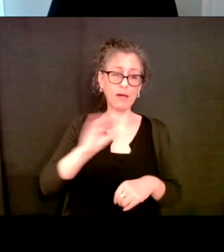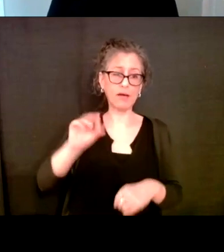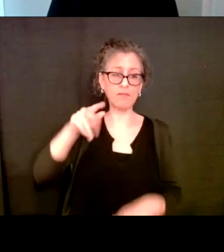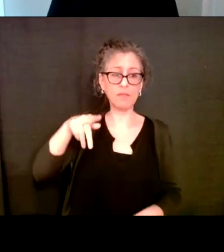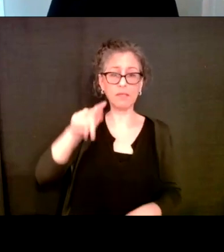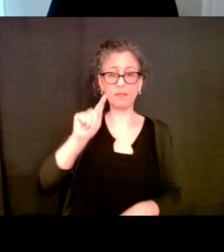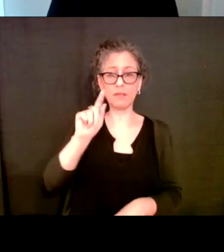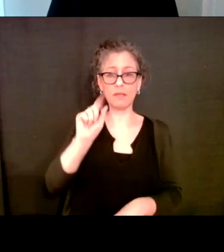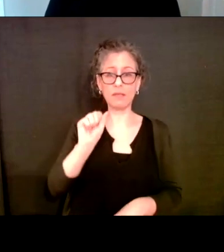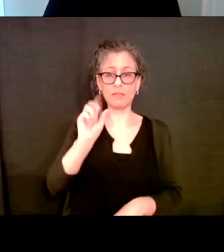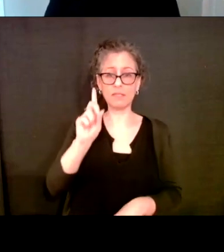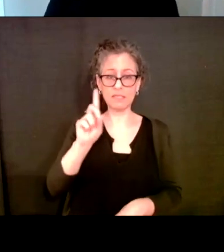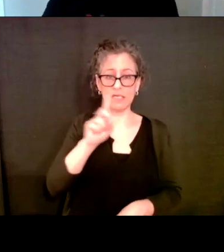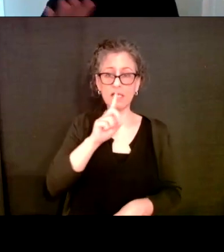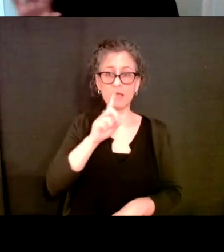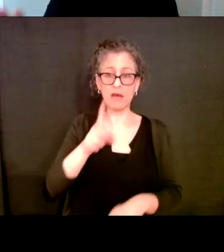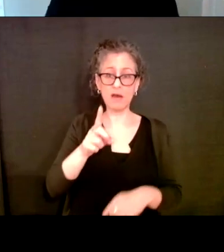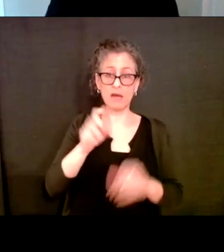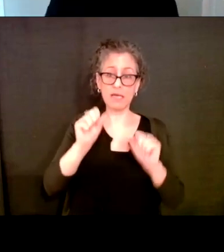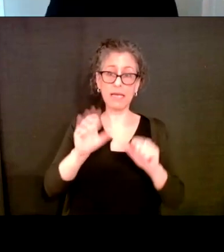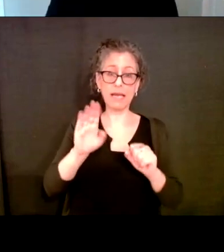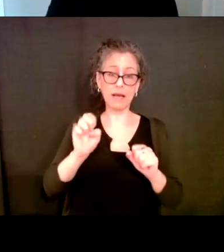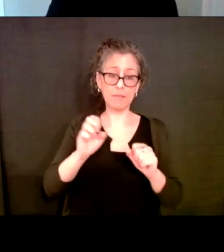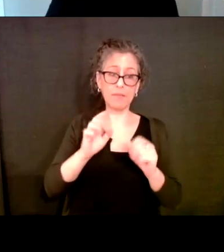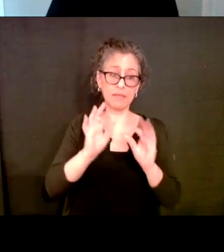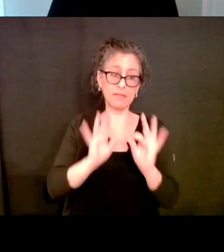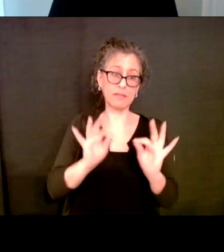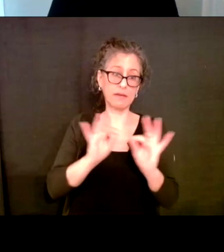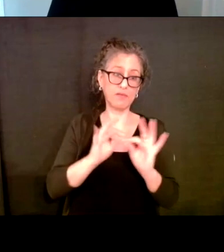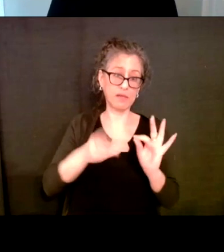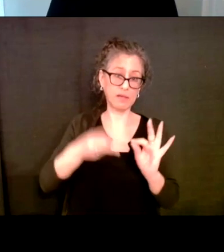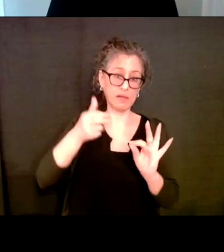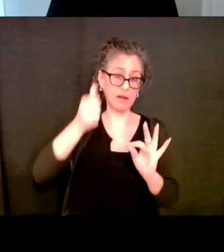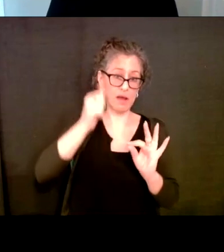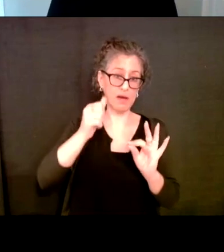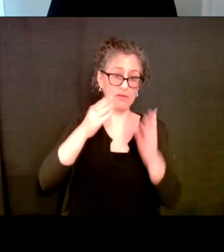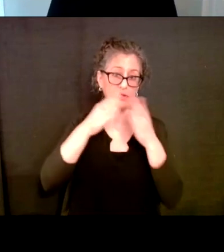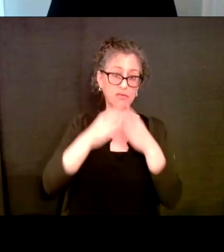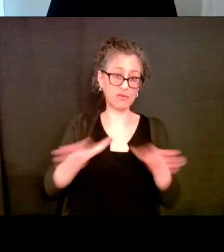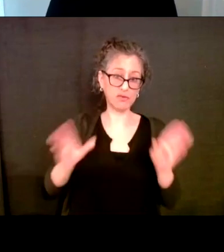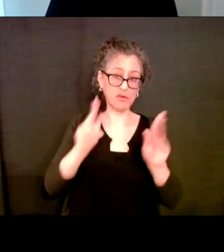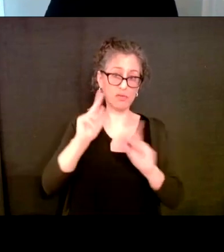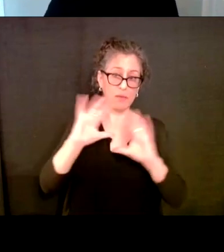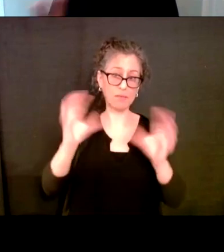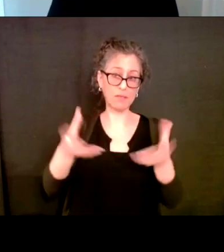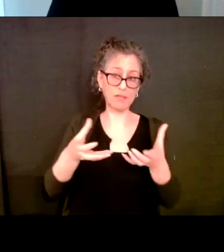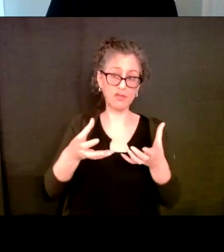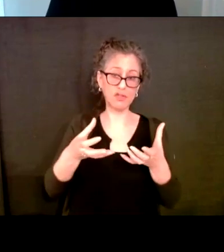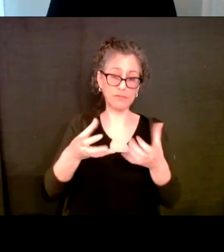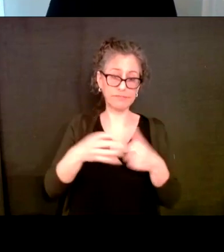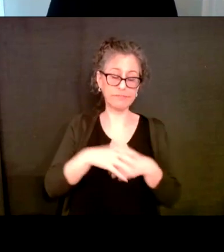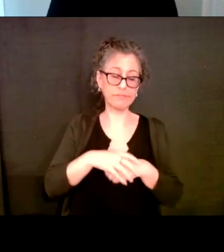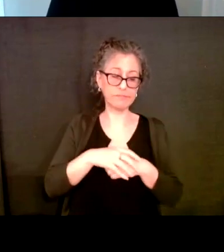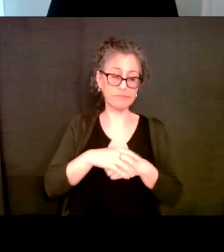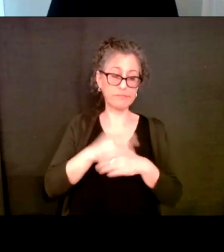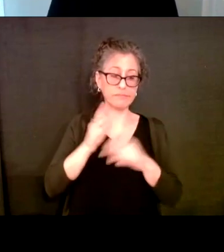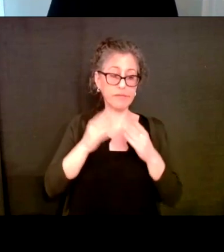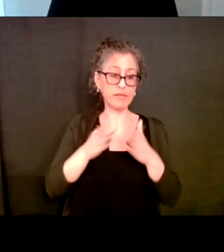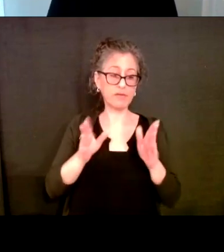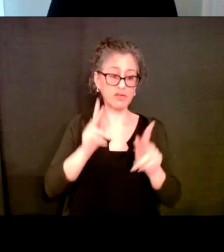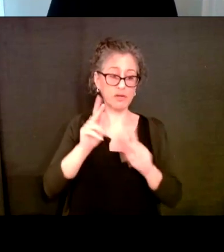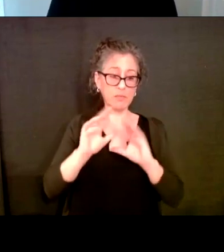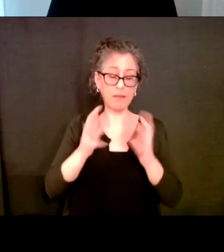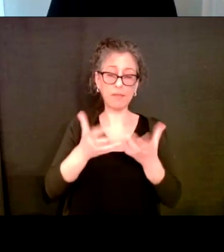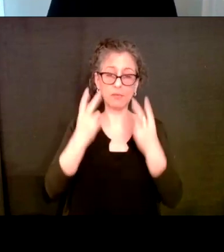disorder can be certainly significantly higher than the general population. In the general population, we